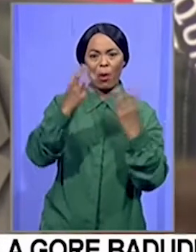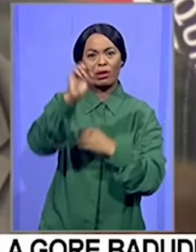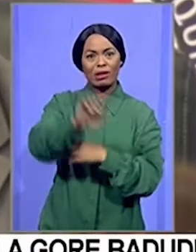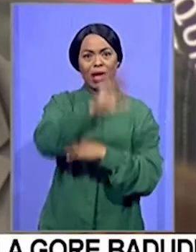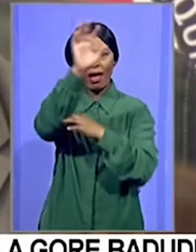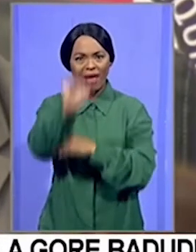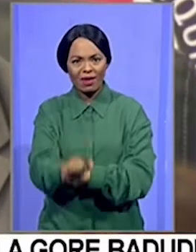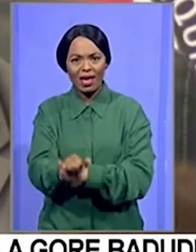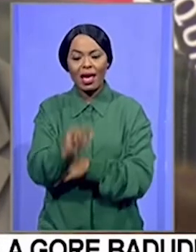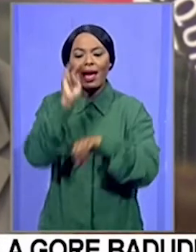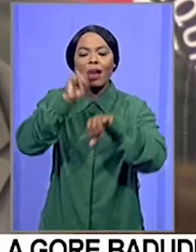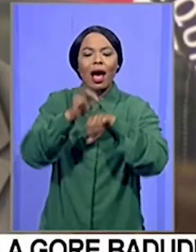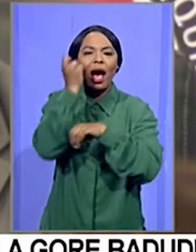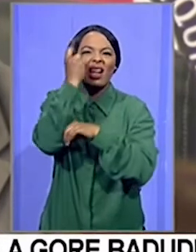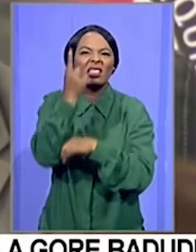kwešišentse teng.